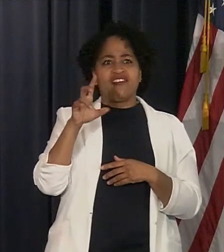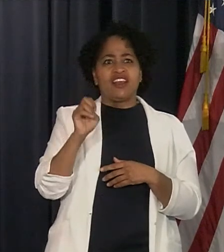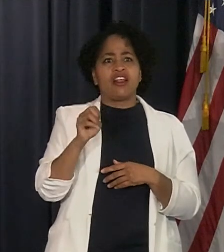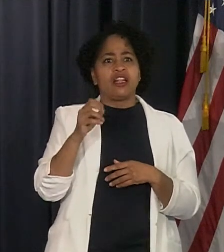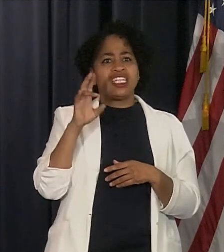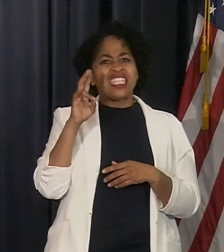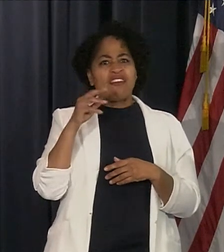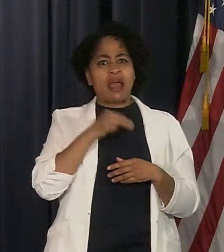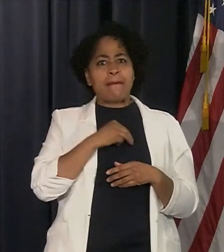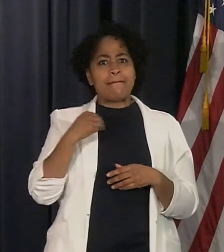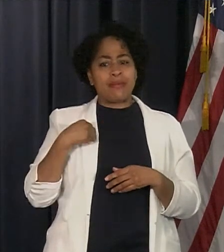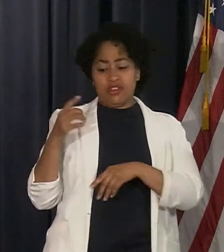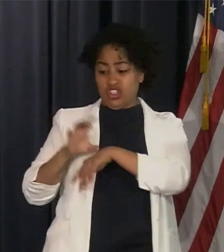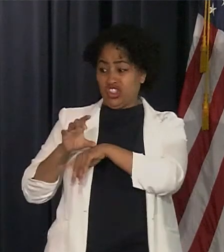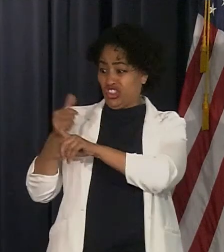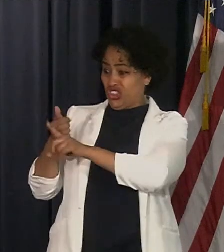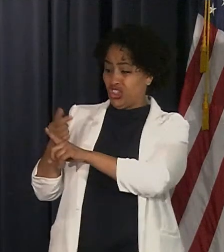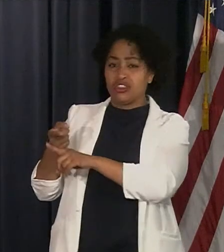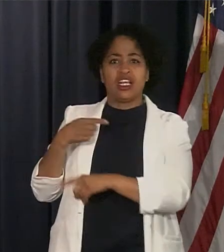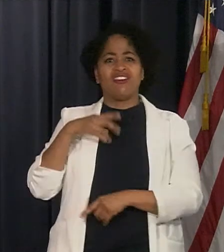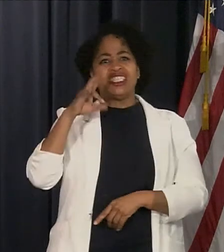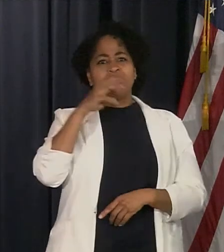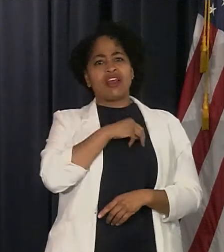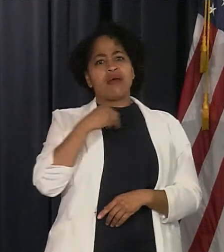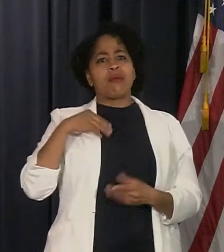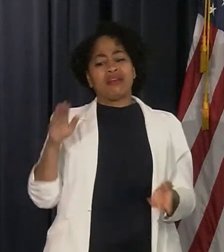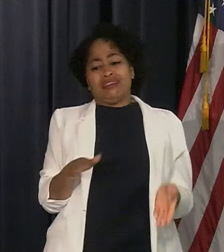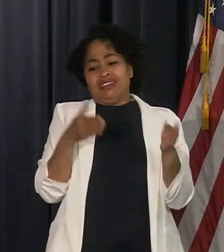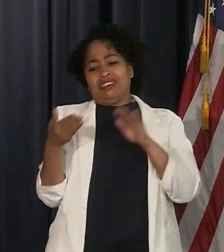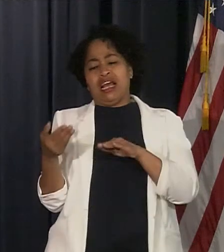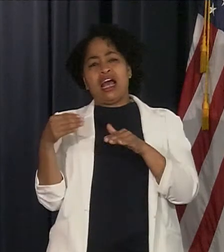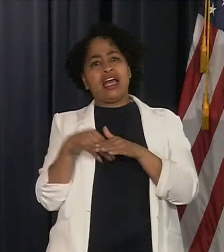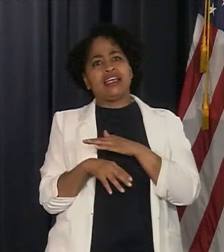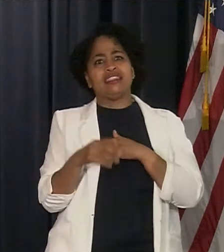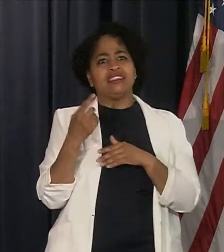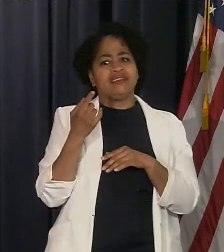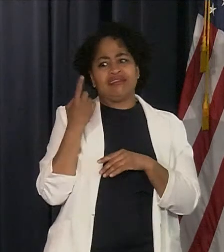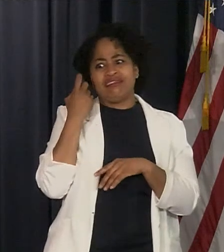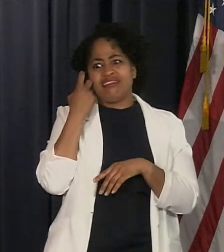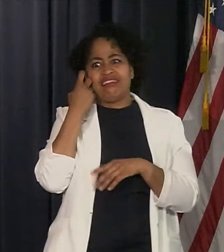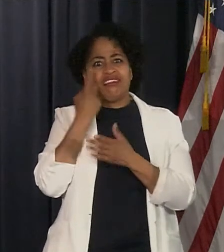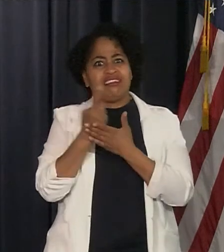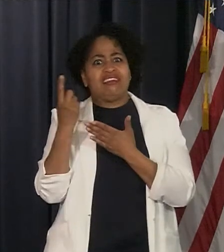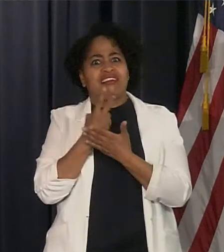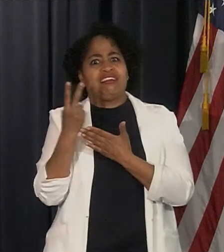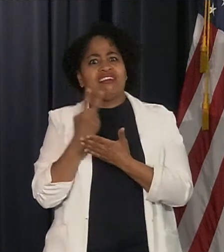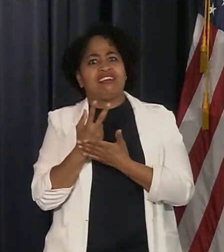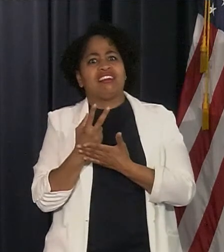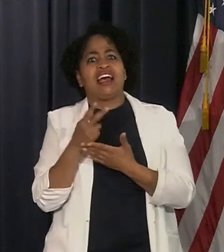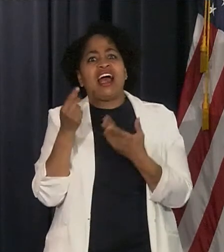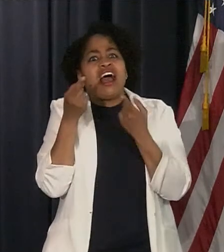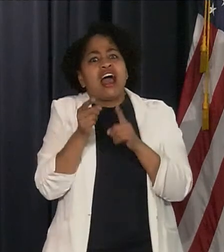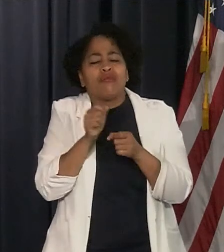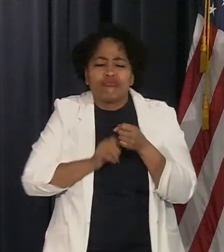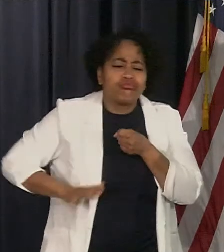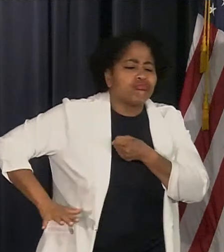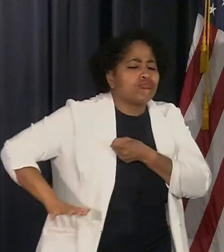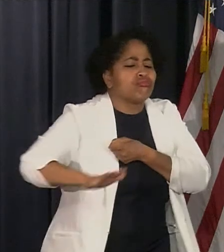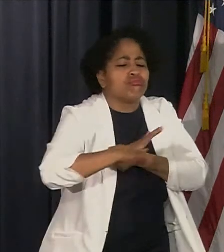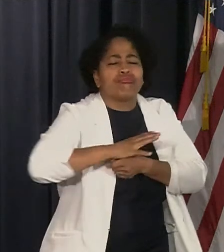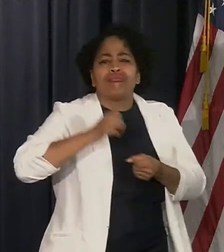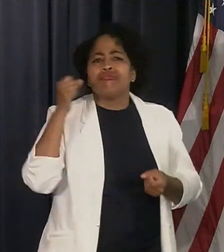their congregation die in the last couple of weeks. And this is happening across the South.